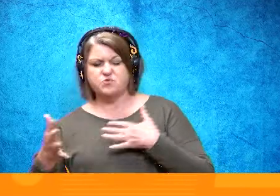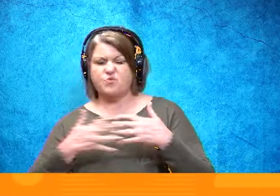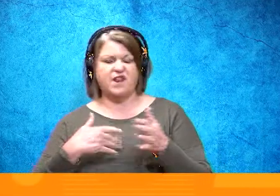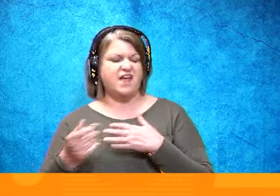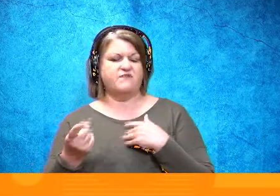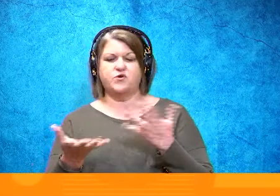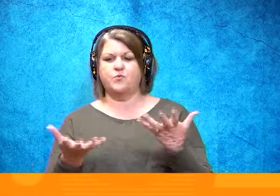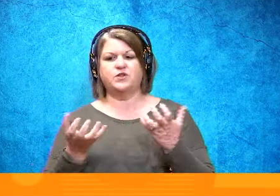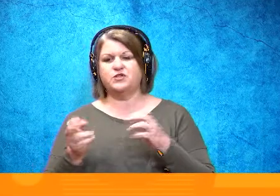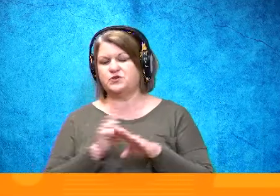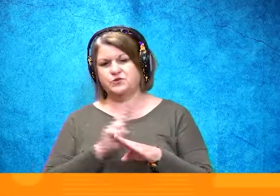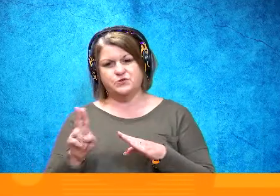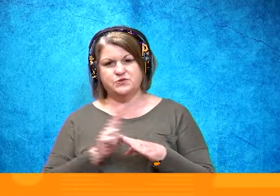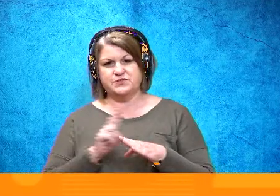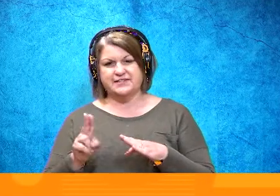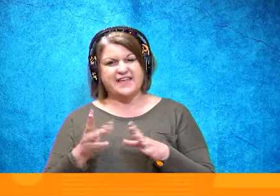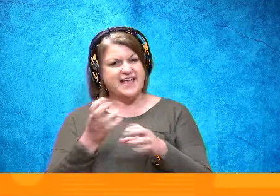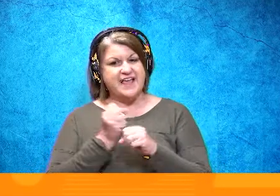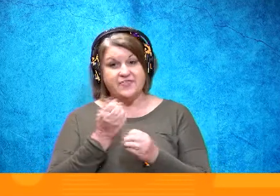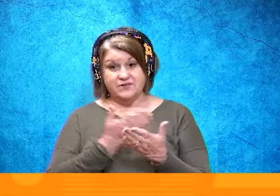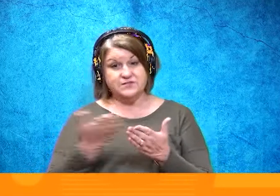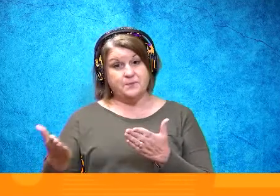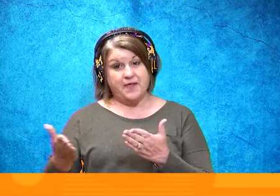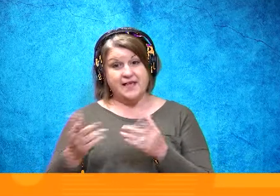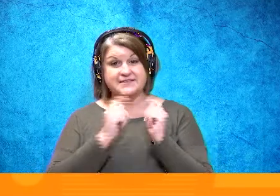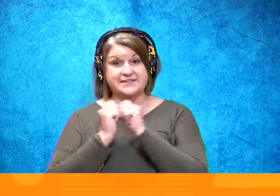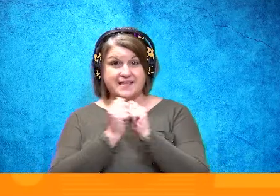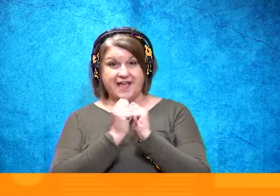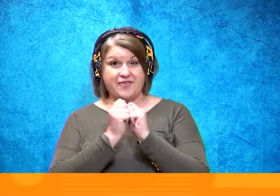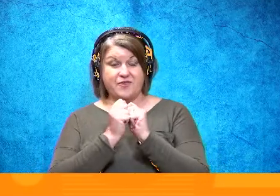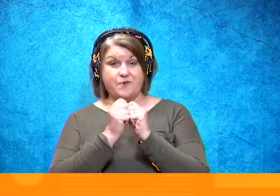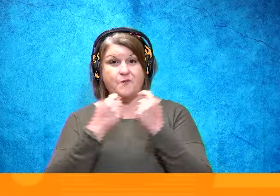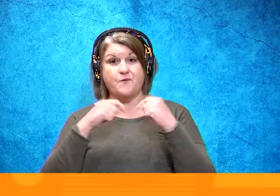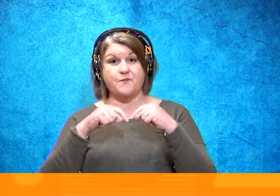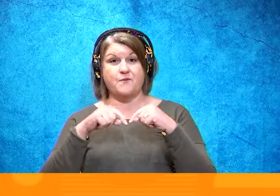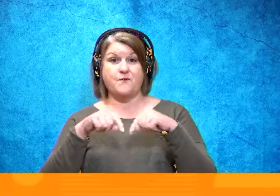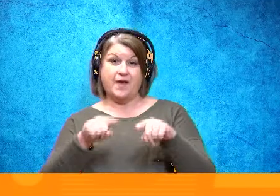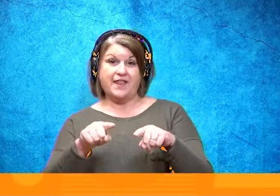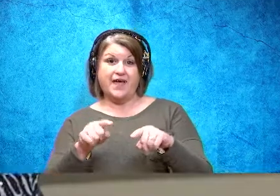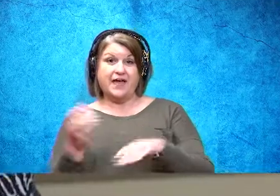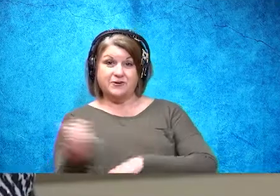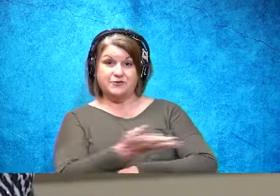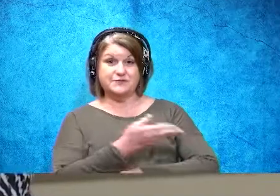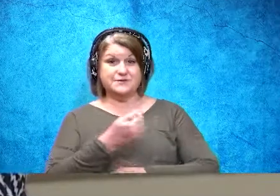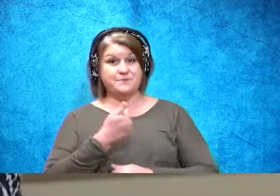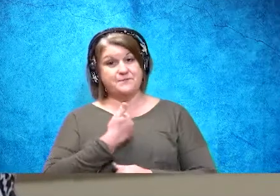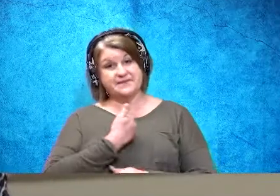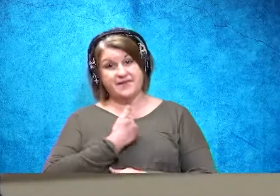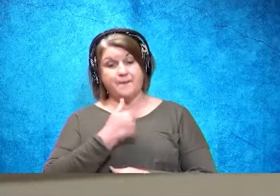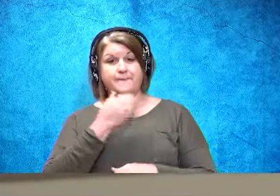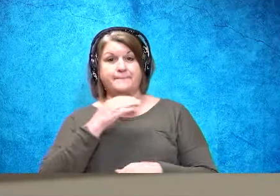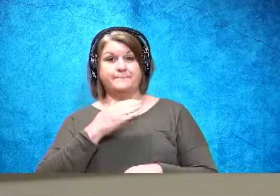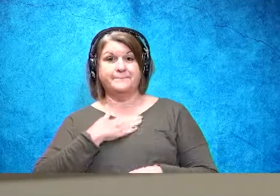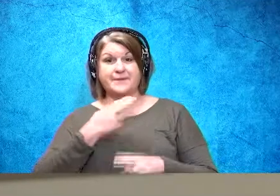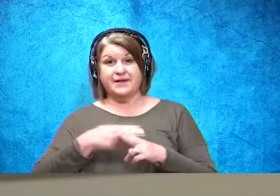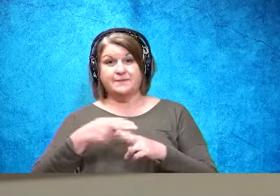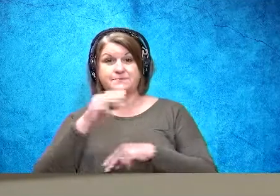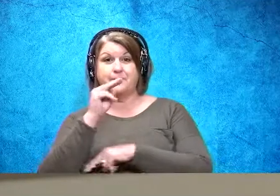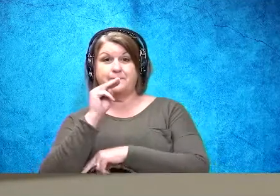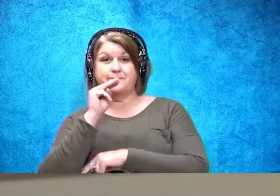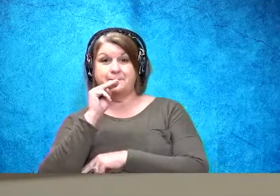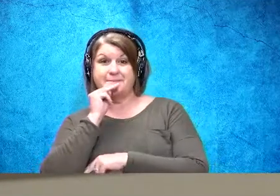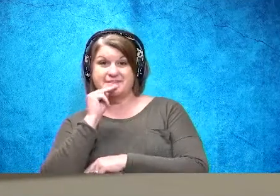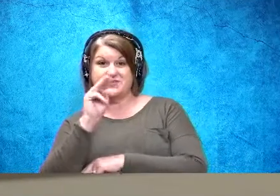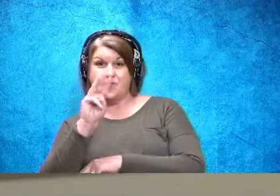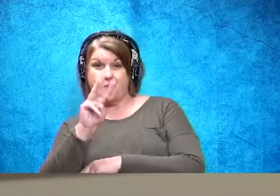use. Why don't you get those supplies together while I'm introducing myself. My name is Miss Wright. I'm going to be your art teacher